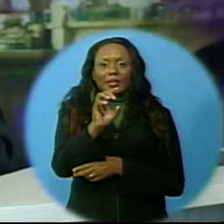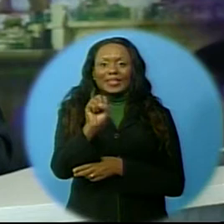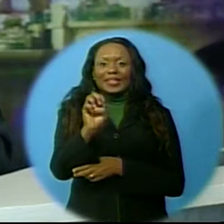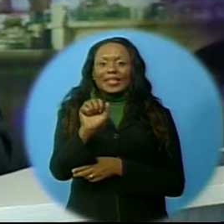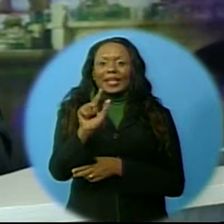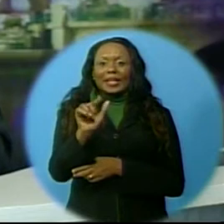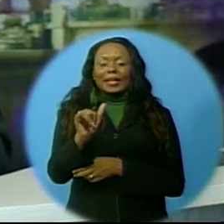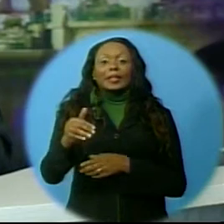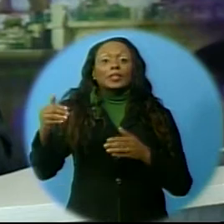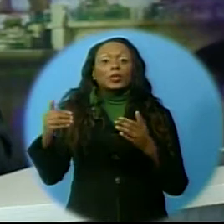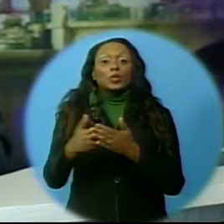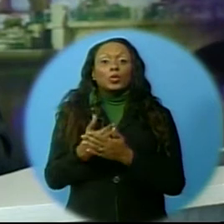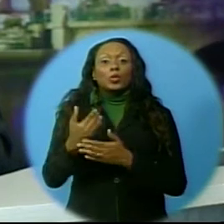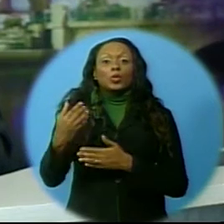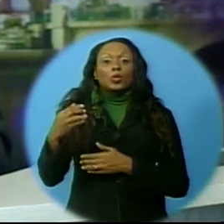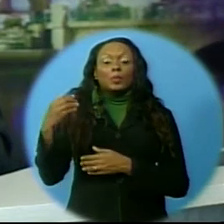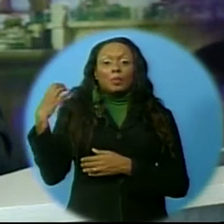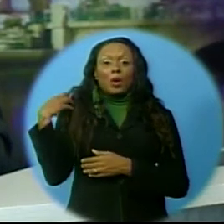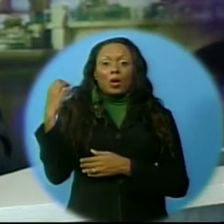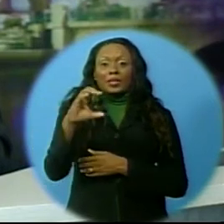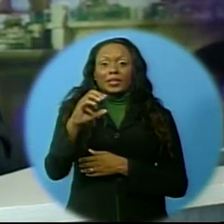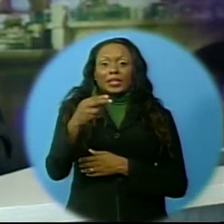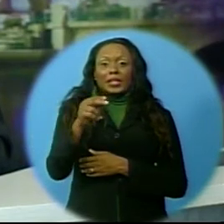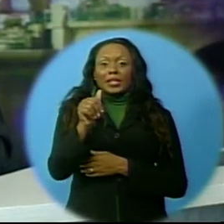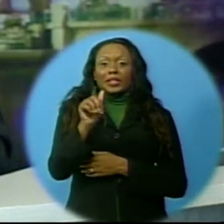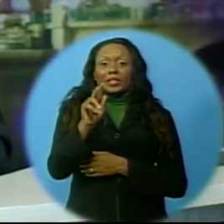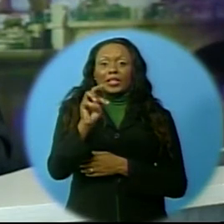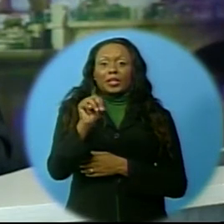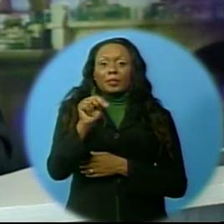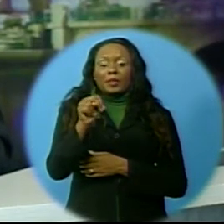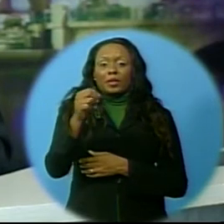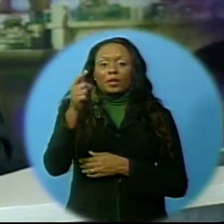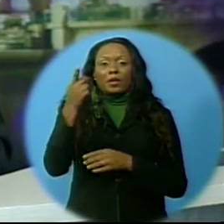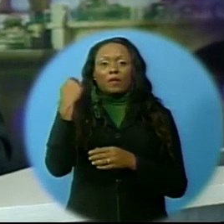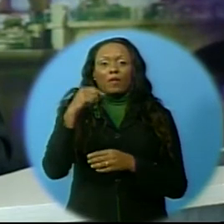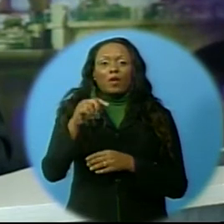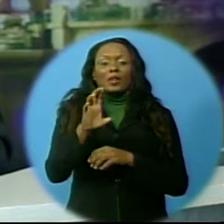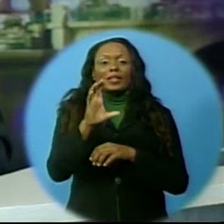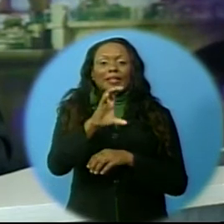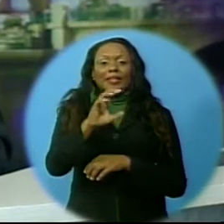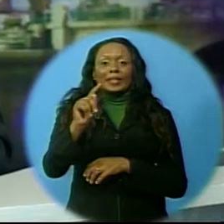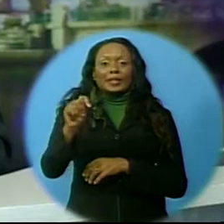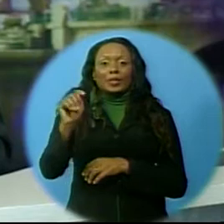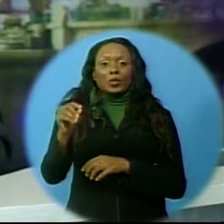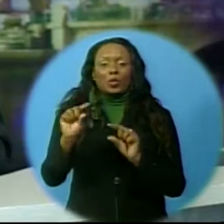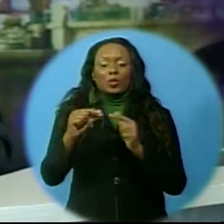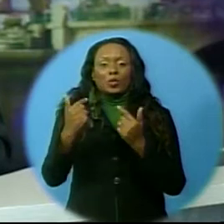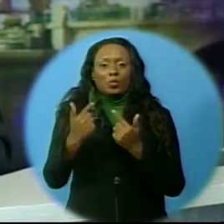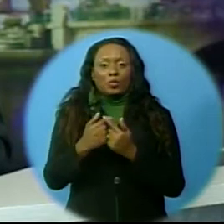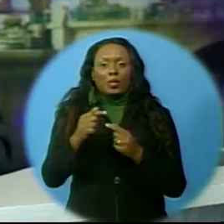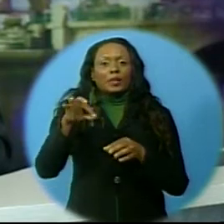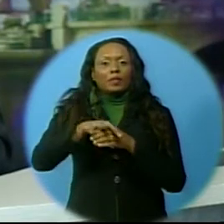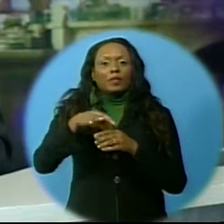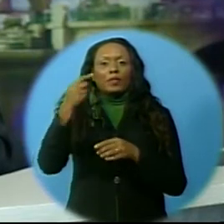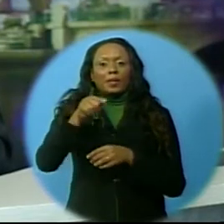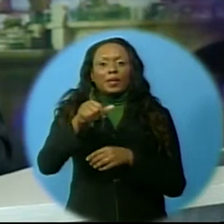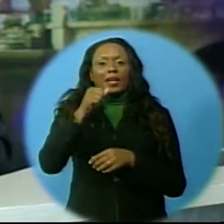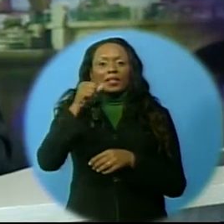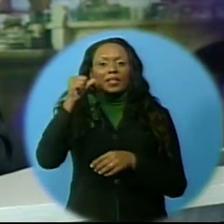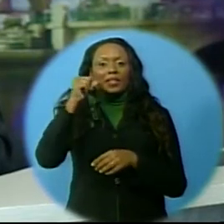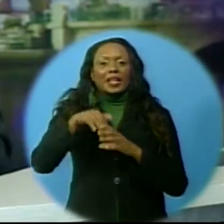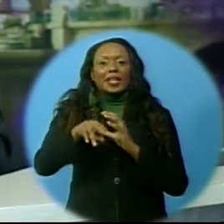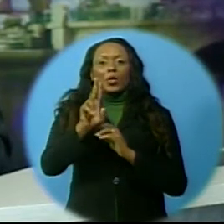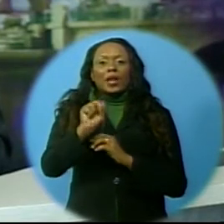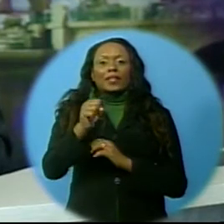of the Caribbean Tourism Organization. Mr. Seeley was elected yesterday during the organization's annual general meeting in the